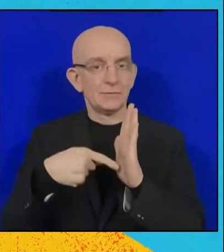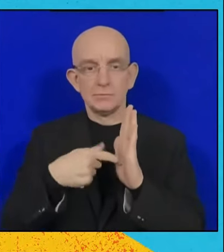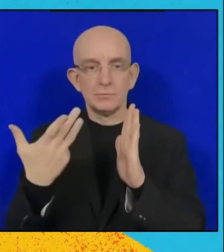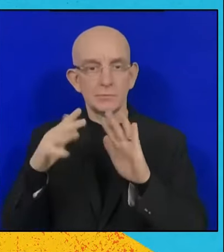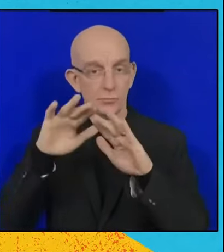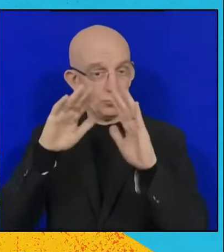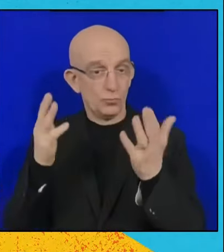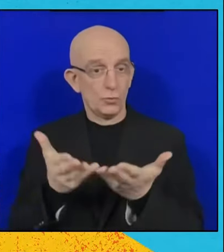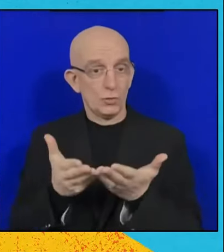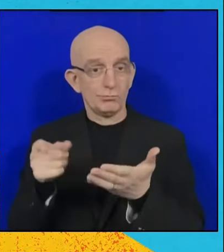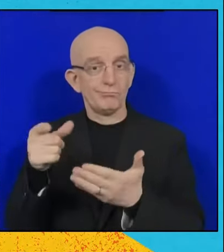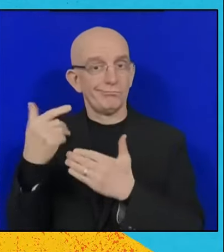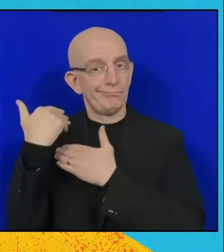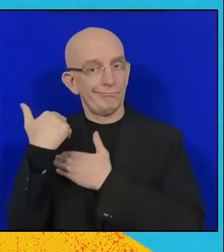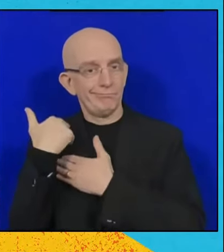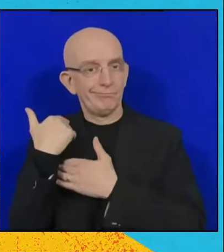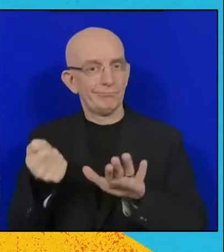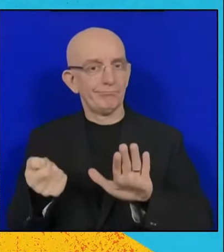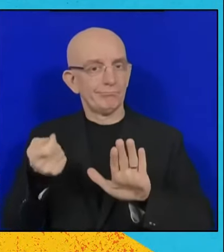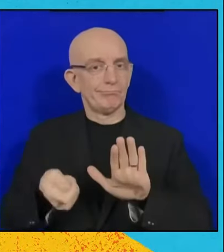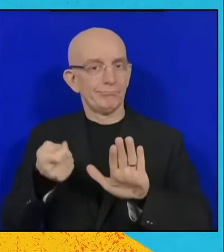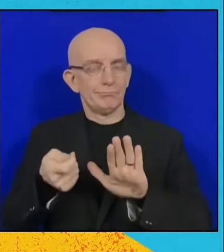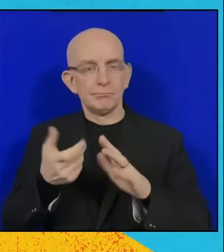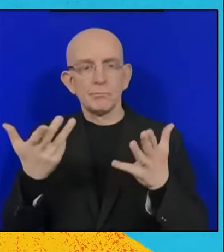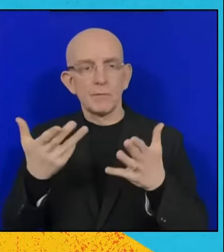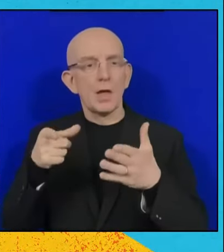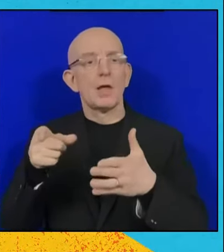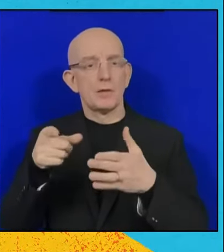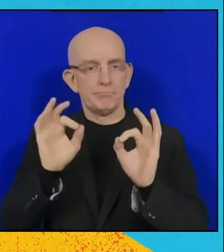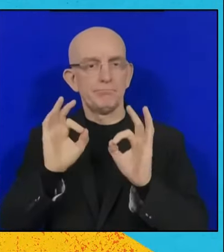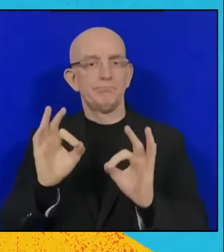change. It has been a long battle